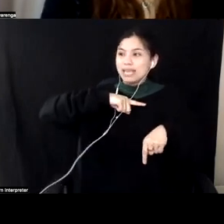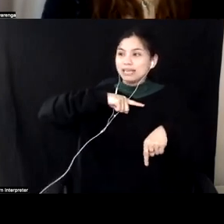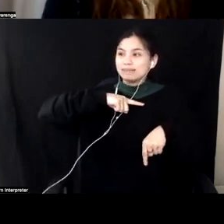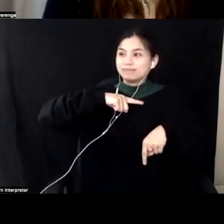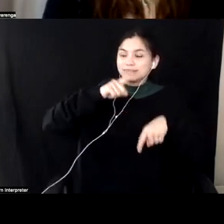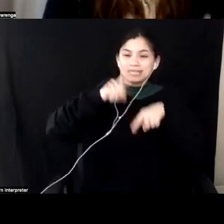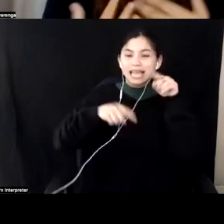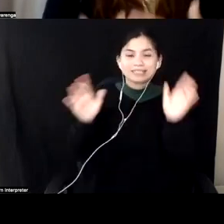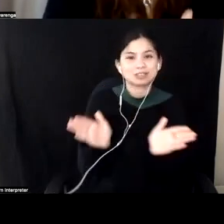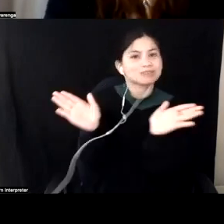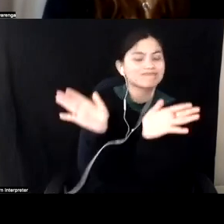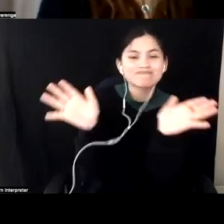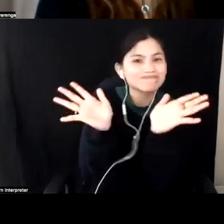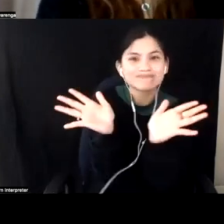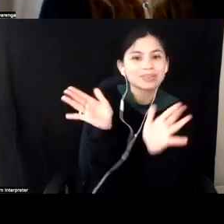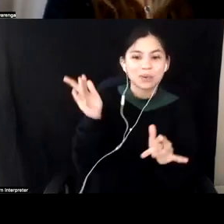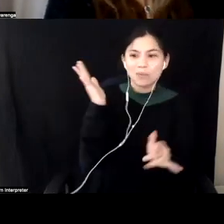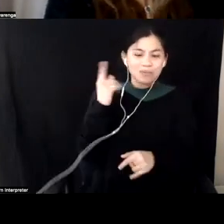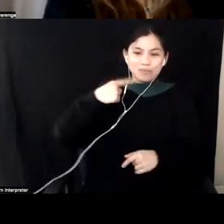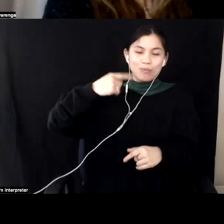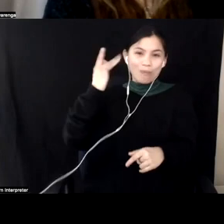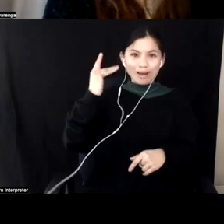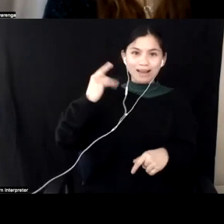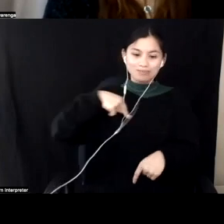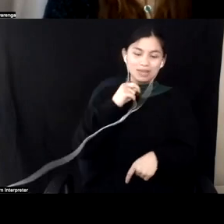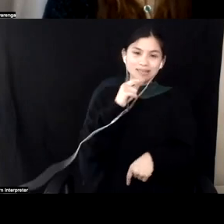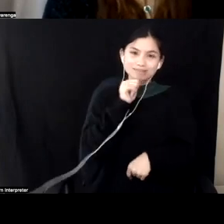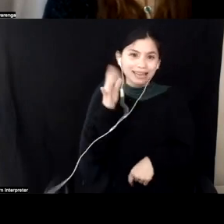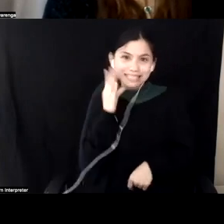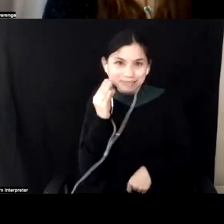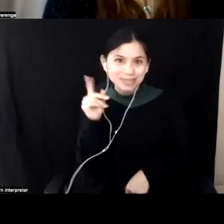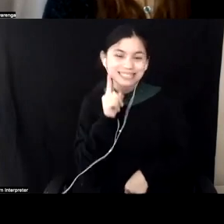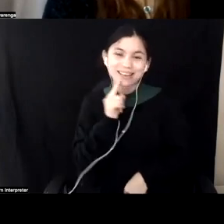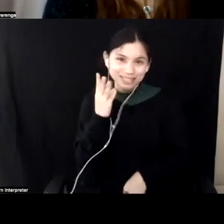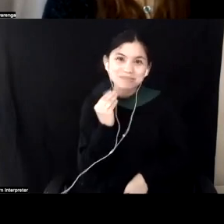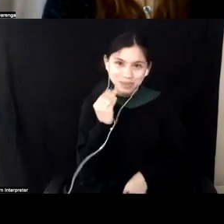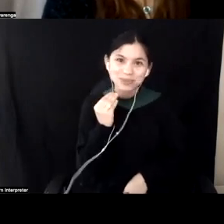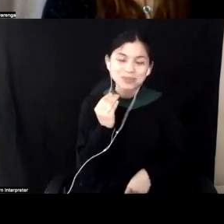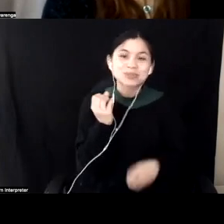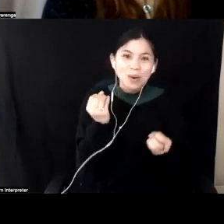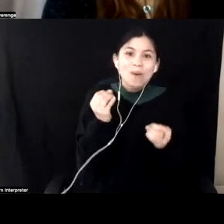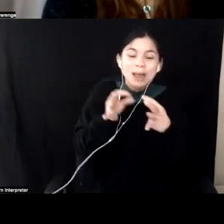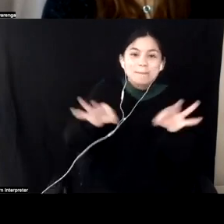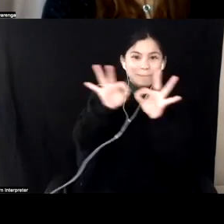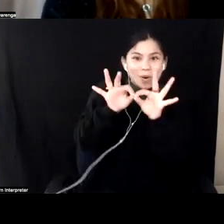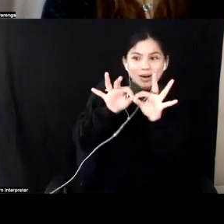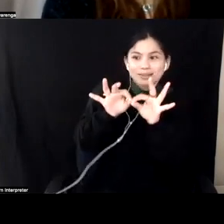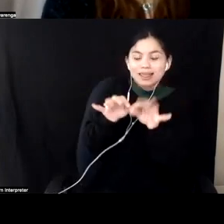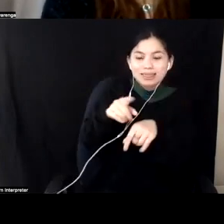foster because we have not experienced that life. So it's important that they see